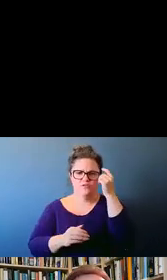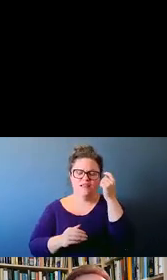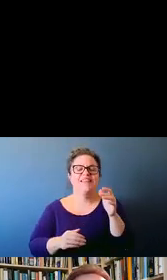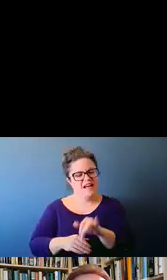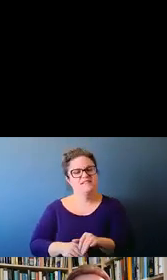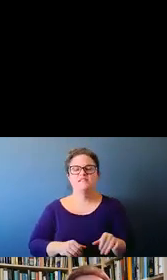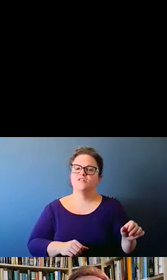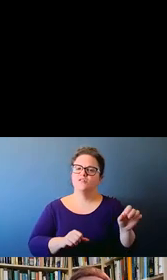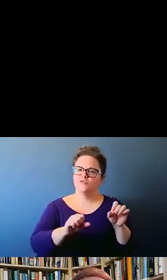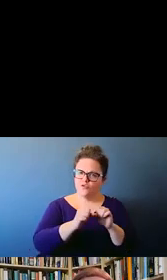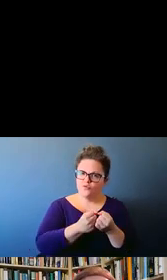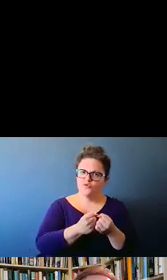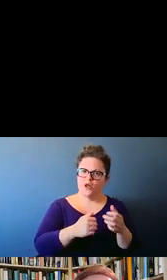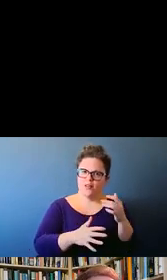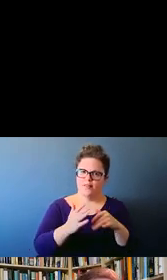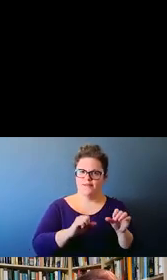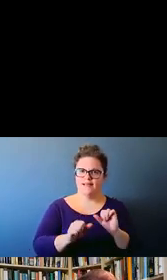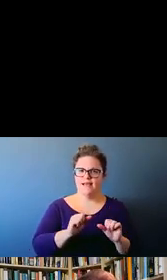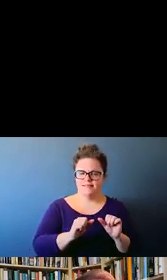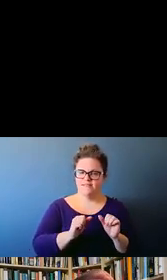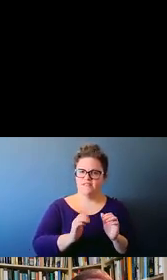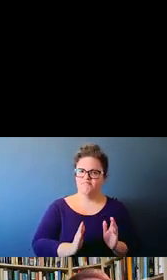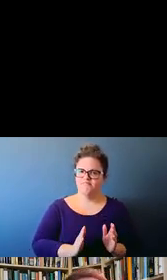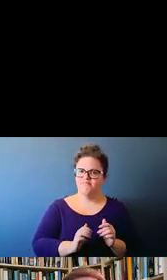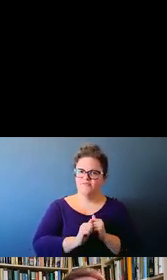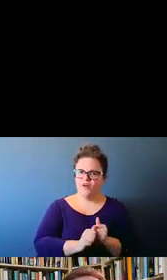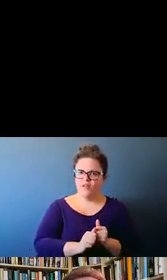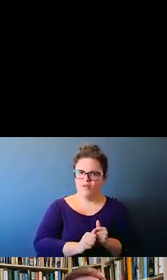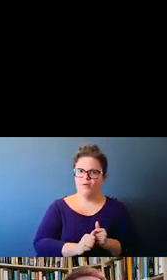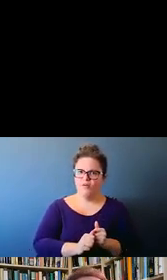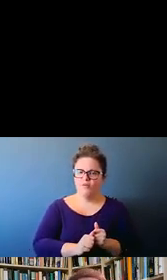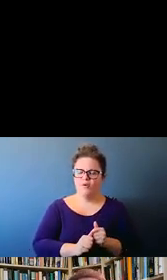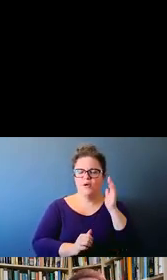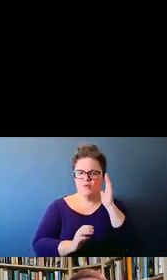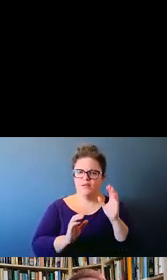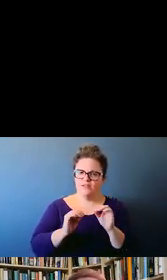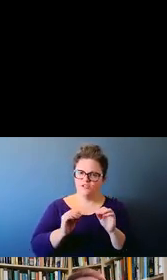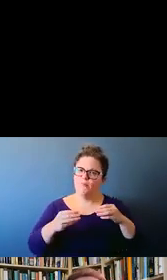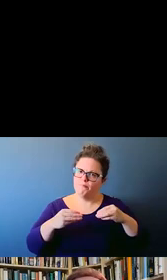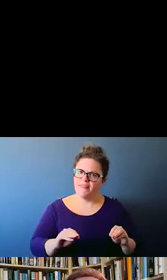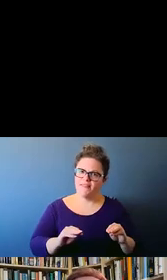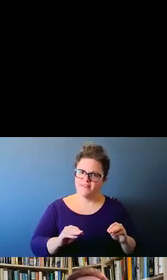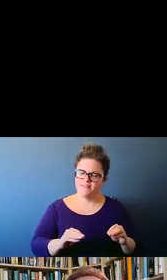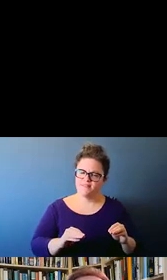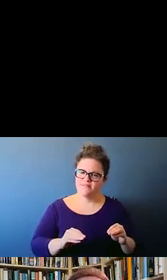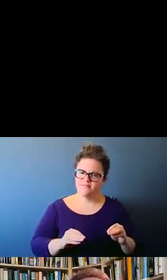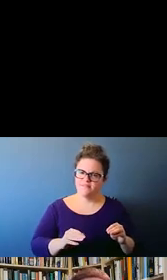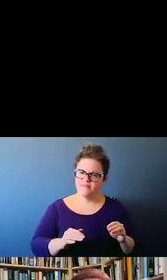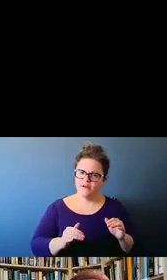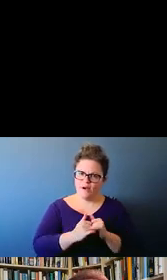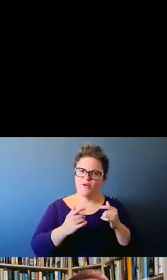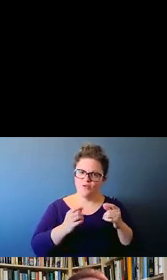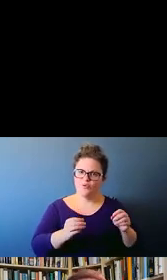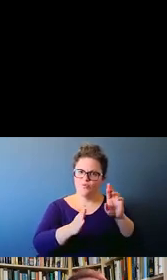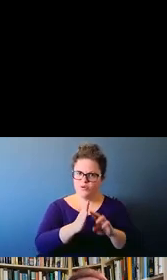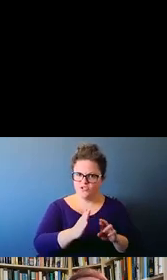science subjects that we teach here. And these are the things that you'll learn how to do. The methods of social science research are what